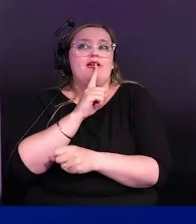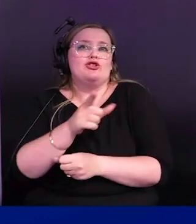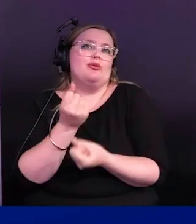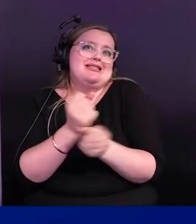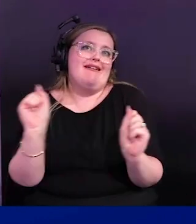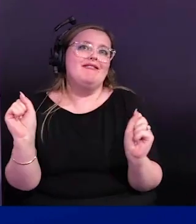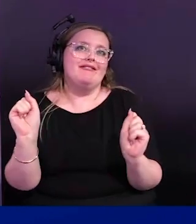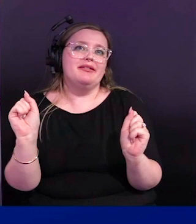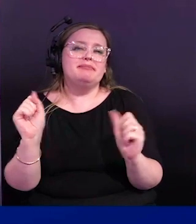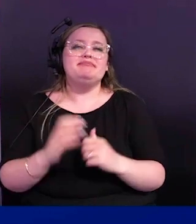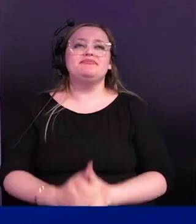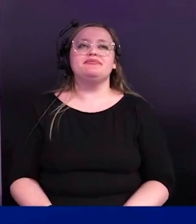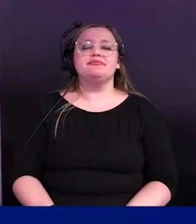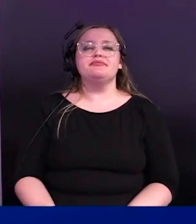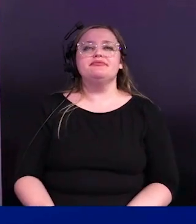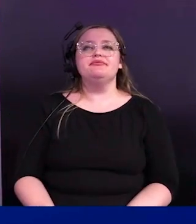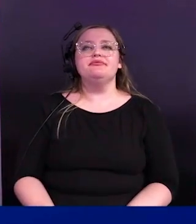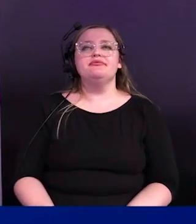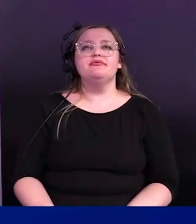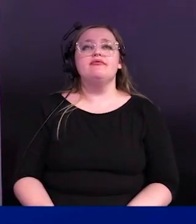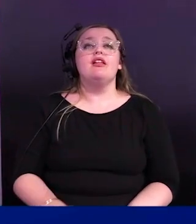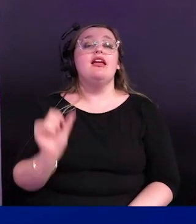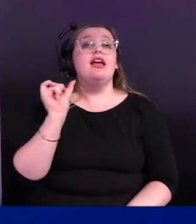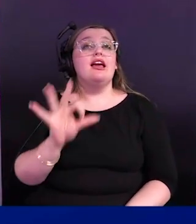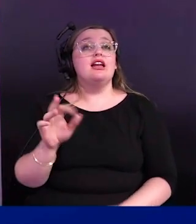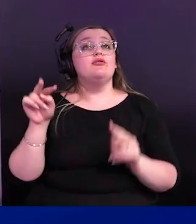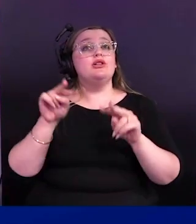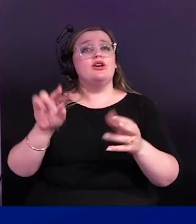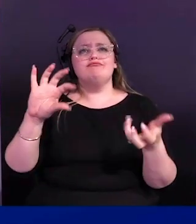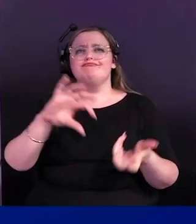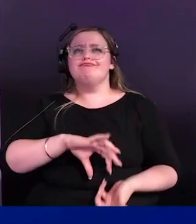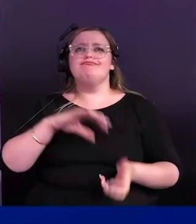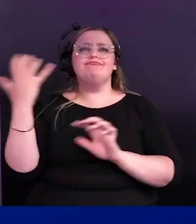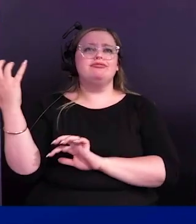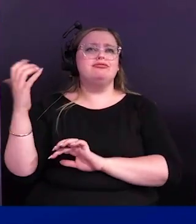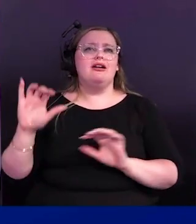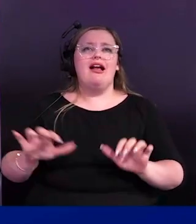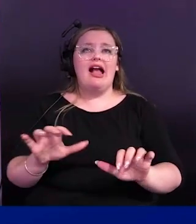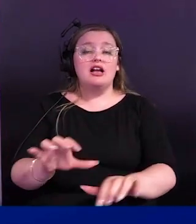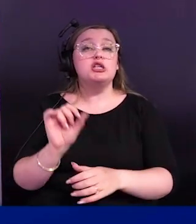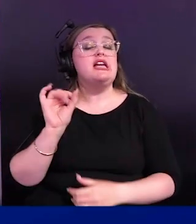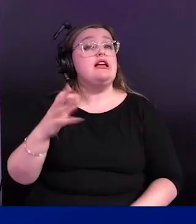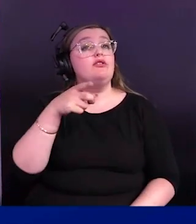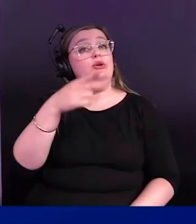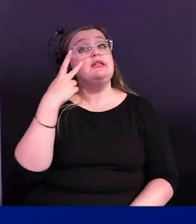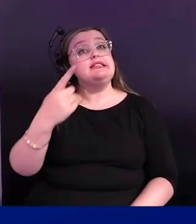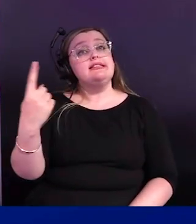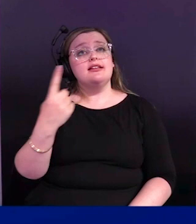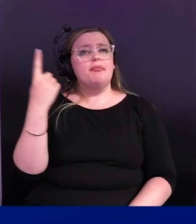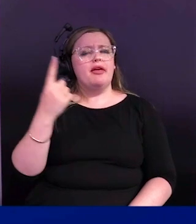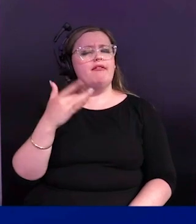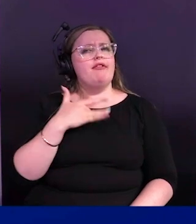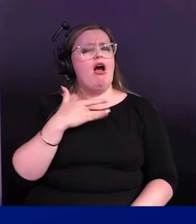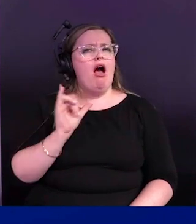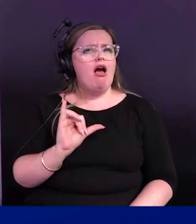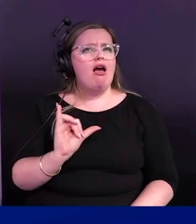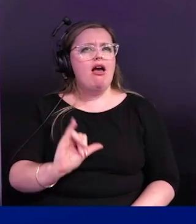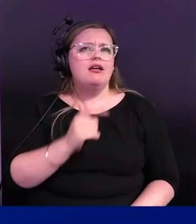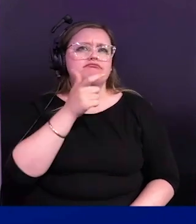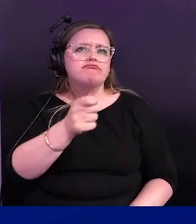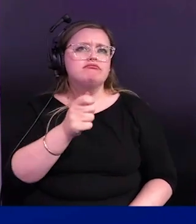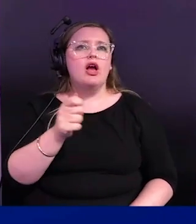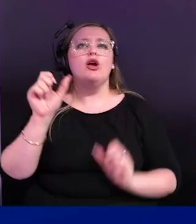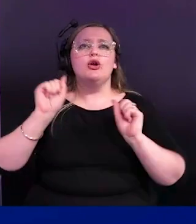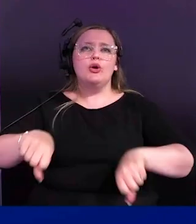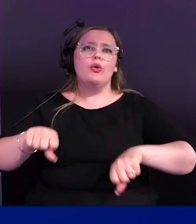perspective. And if we take a look at destructive actions, again, if you see something here that piques your interest, you simply drill in